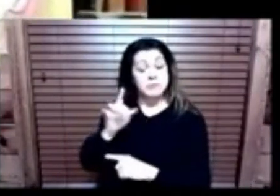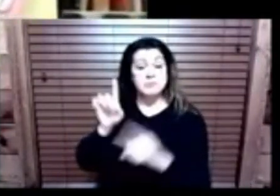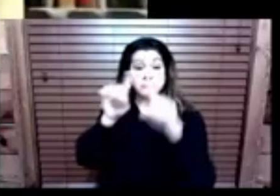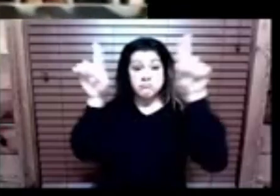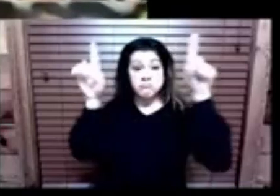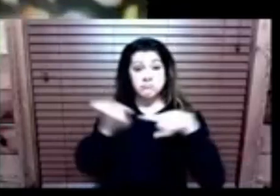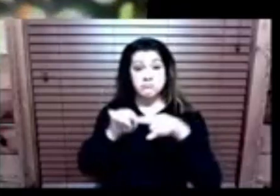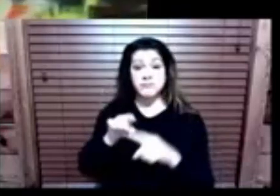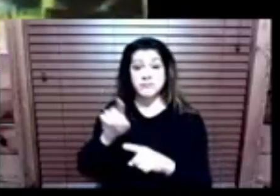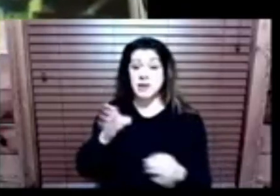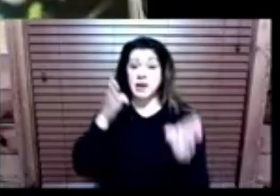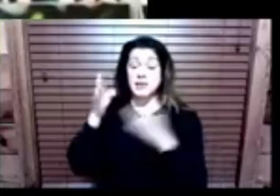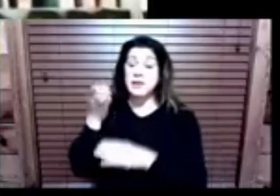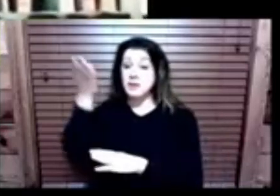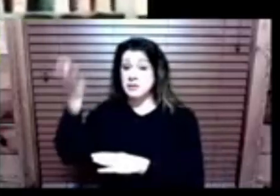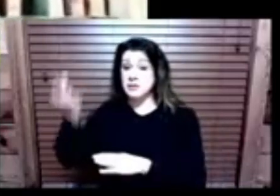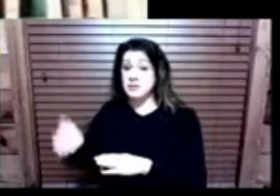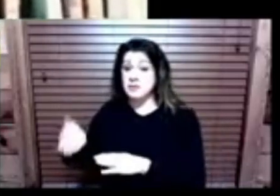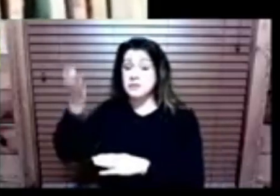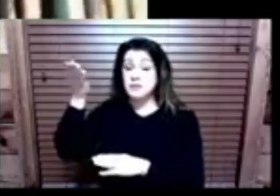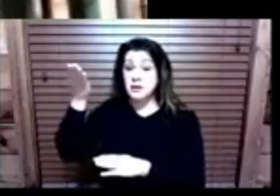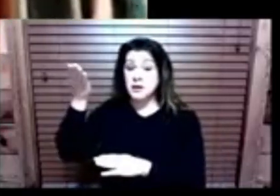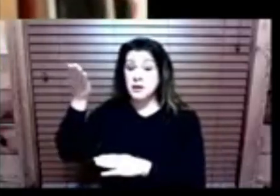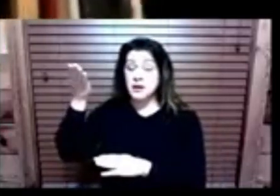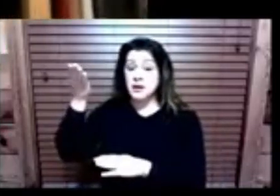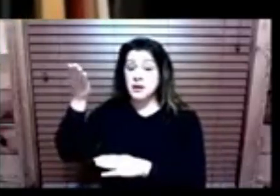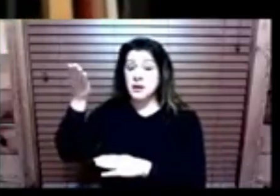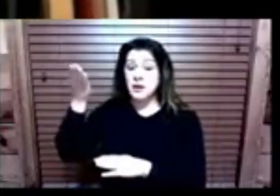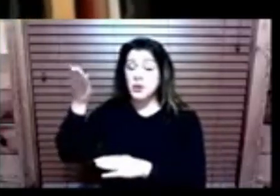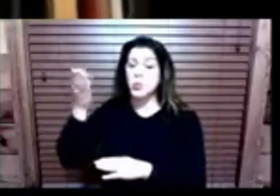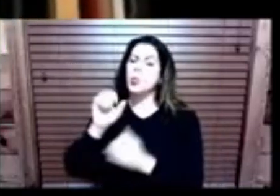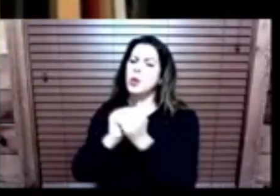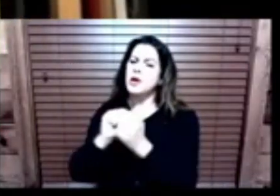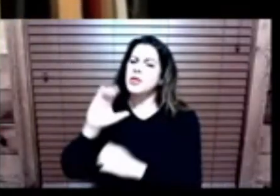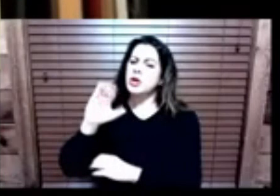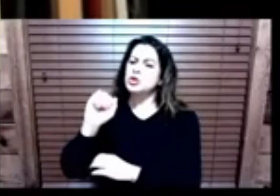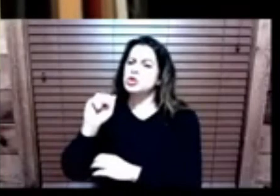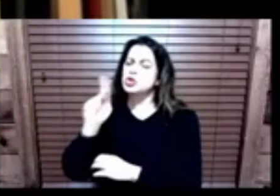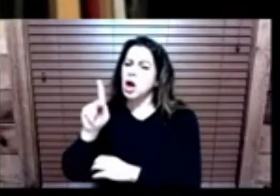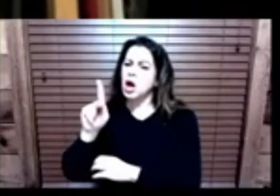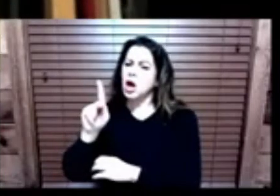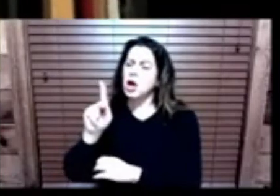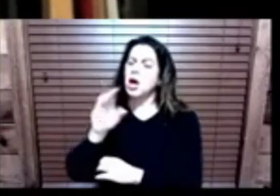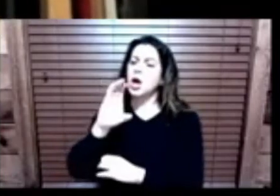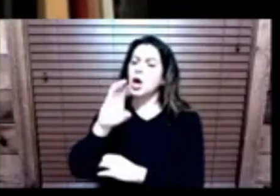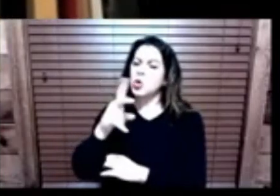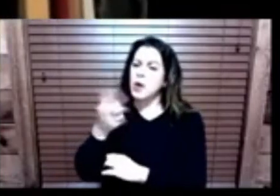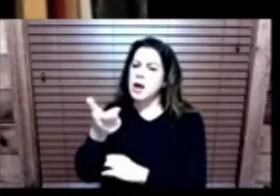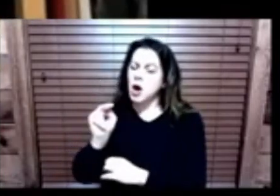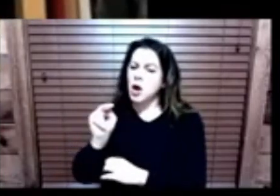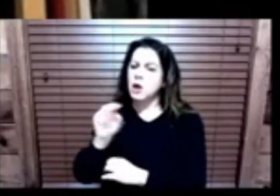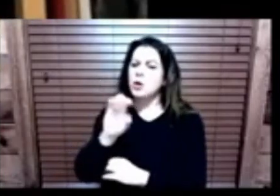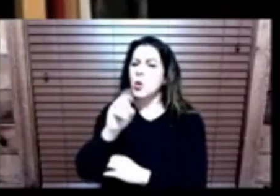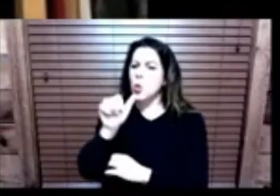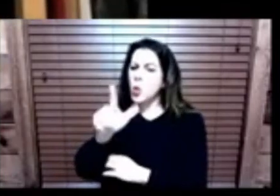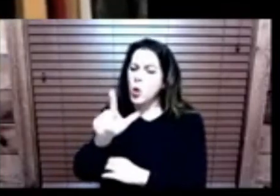This is one of those ones where it's chalk, crayon, oil, and acrylic all together,